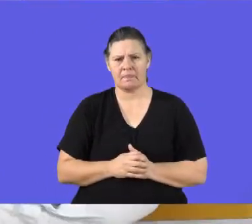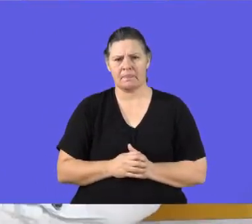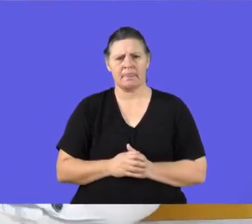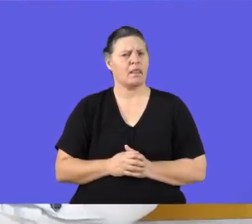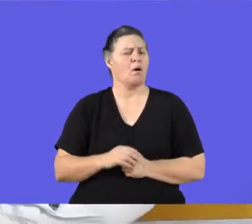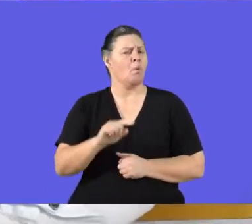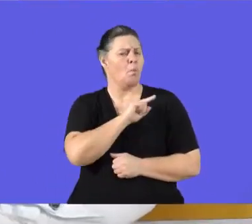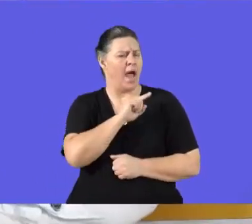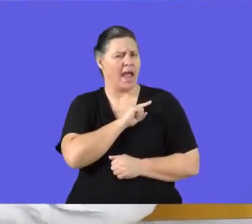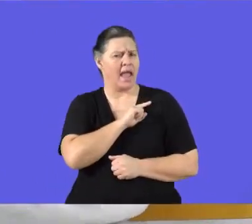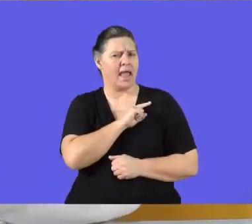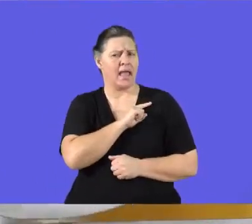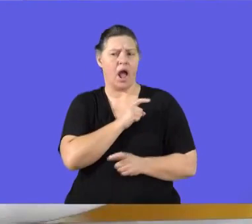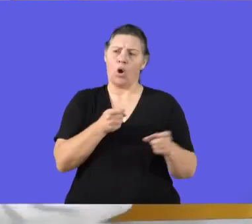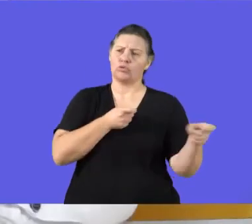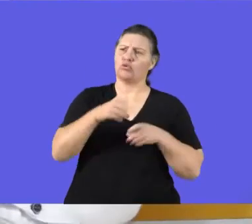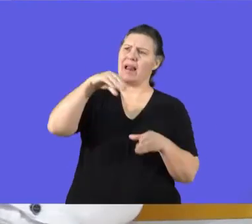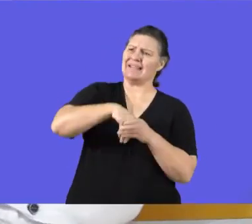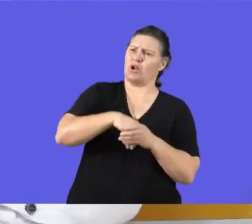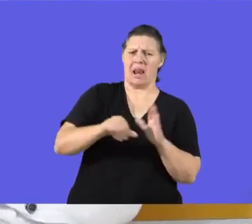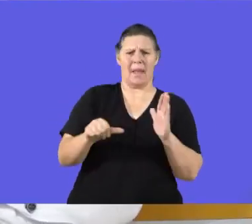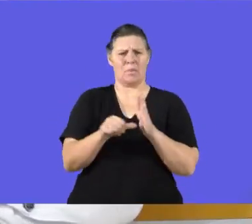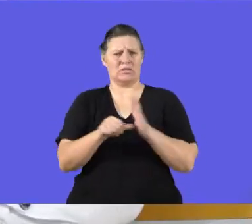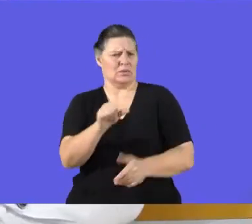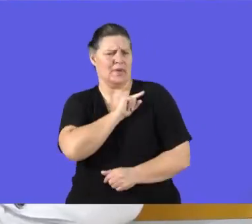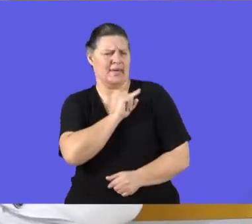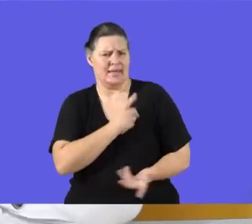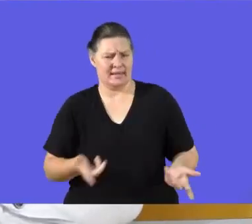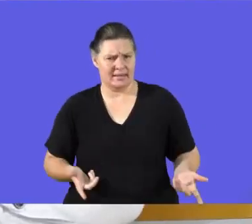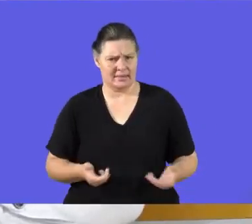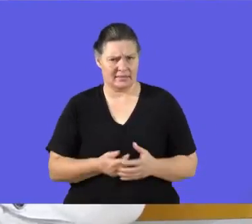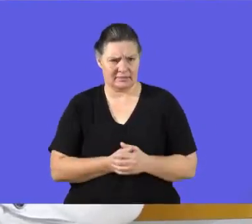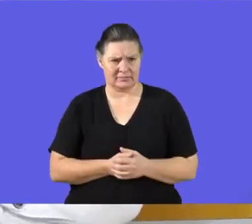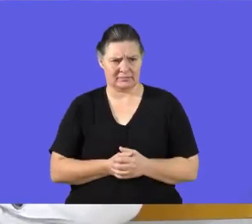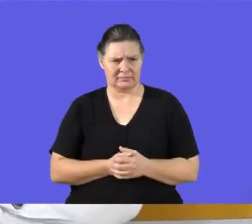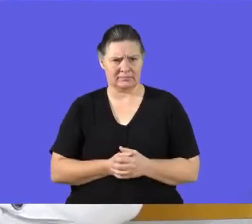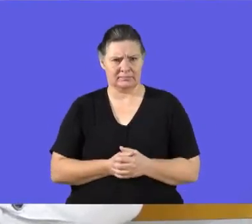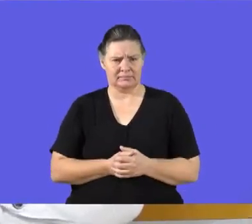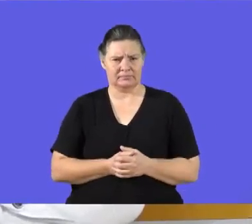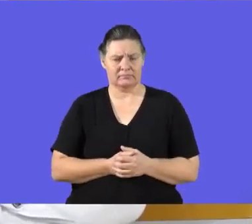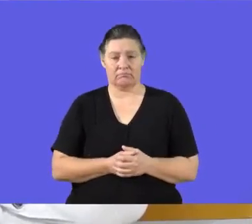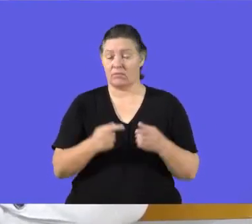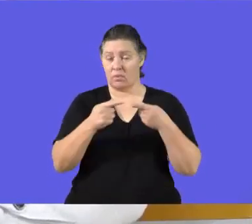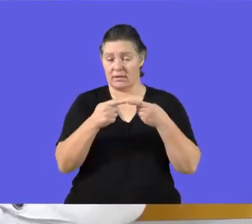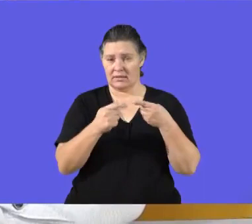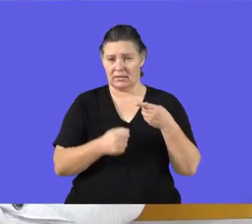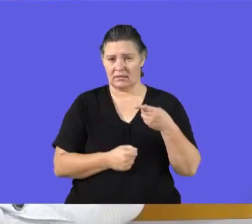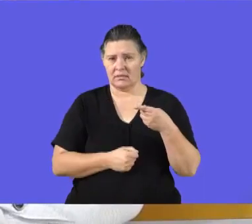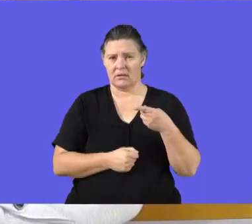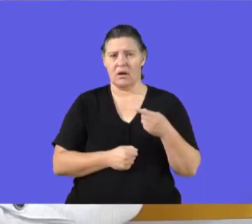of duties. Why are internal controls important? Let's quickly look at that, the importance